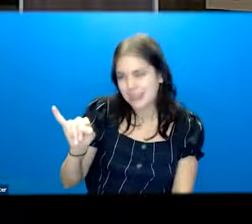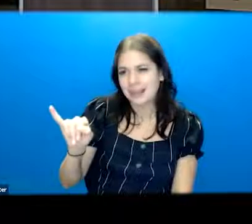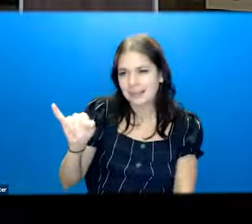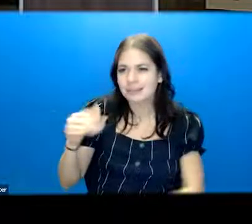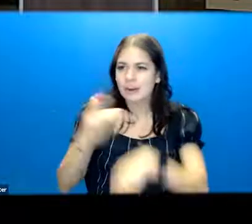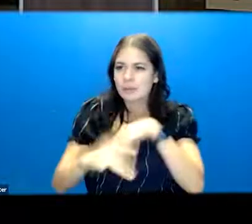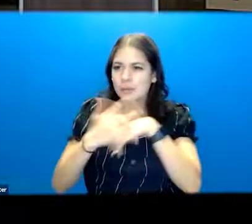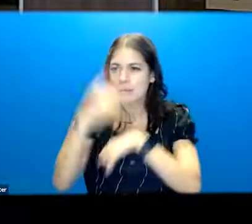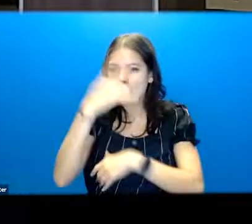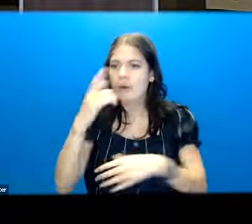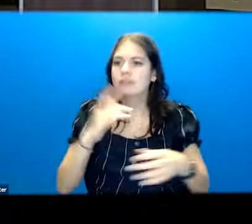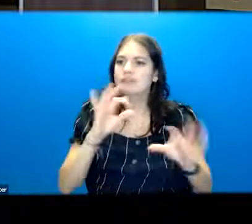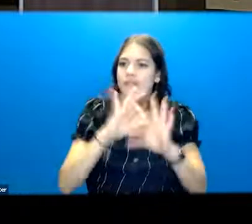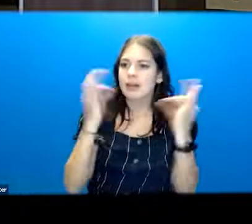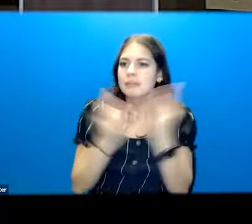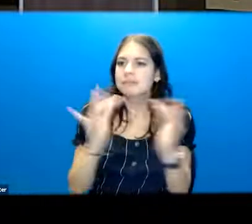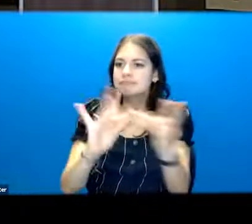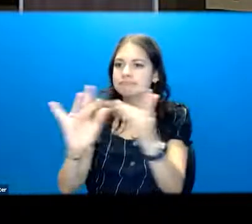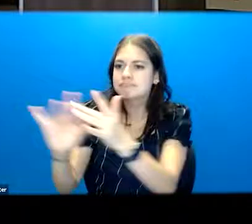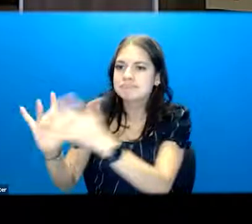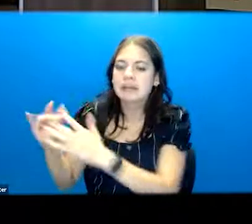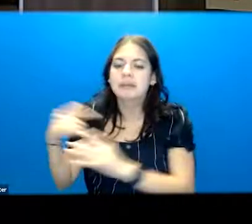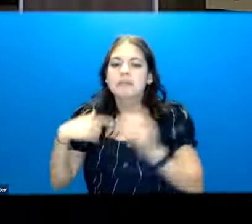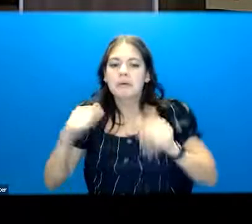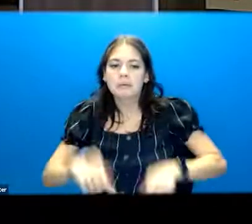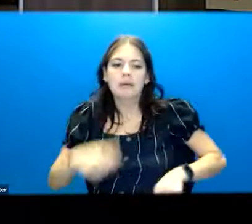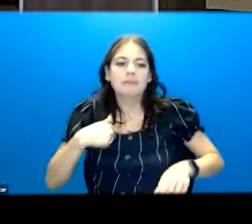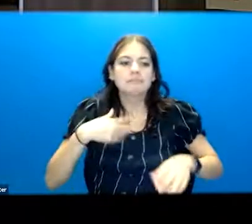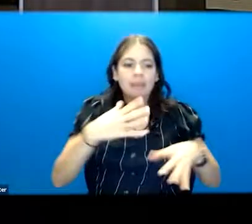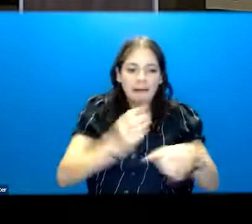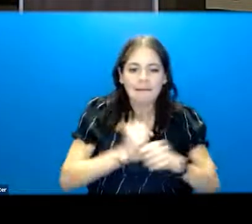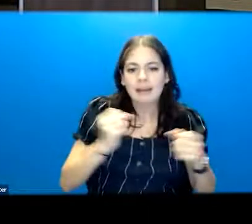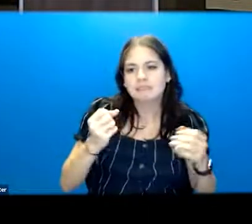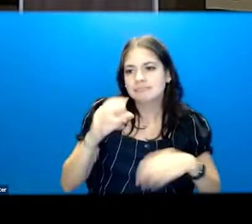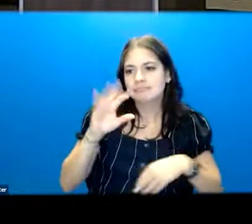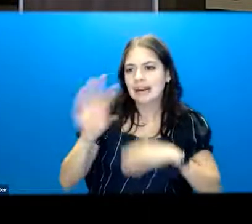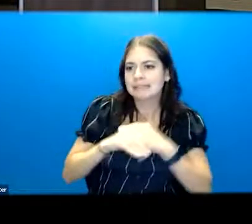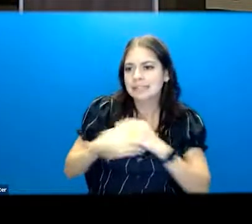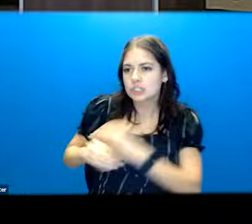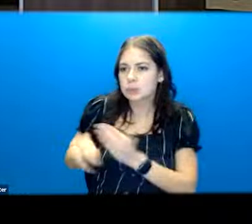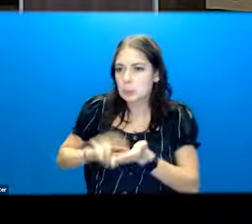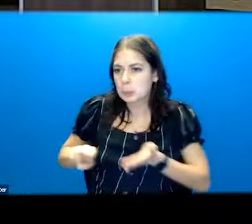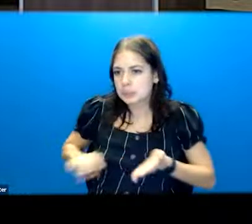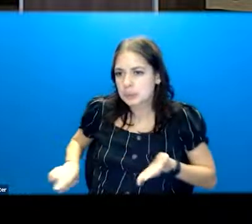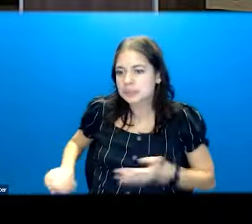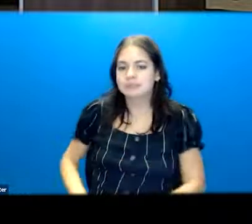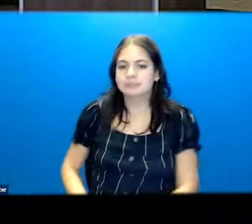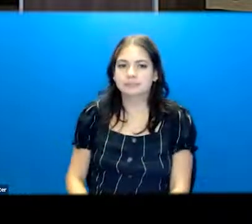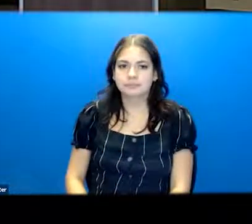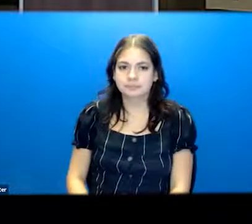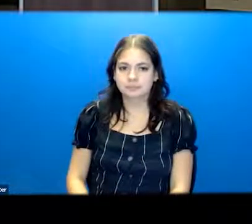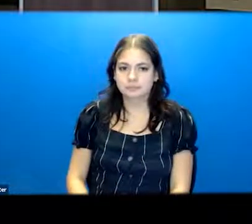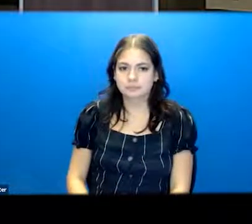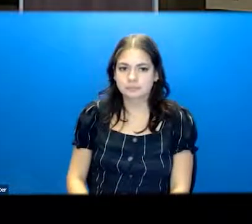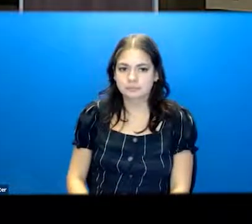family members to connect with so they're able to receive additional resources within the community?